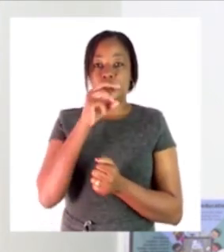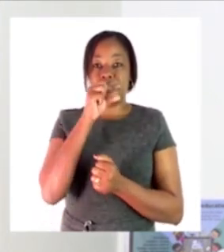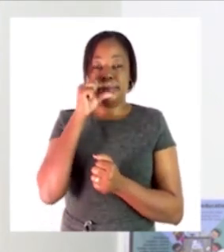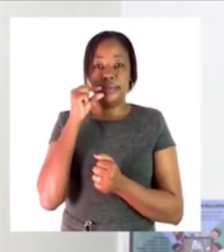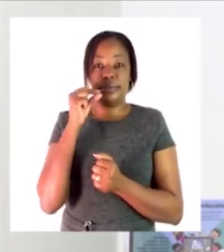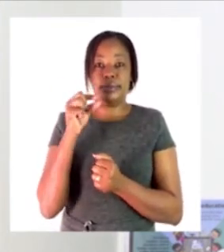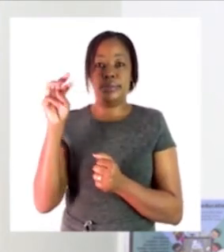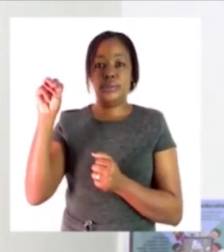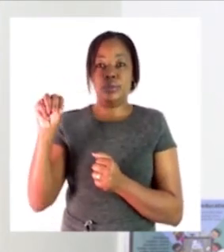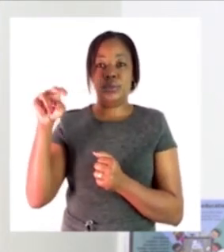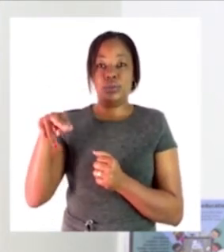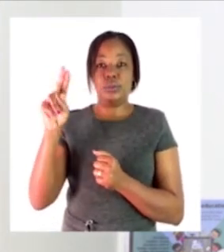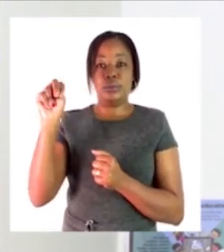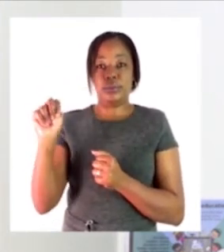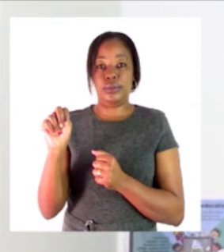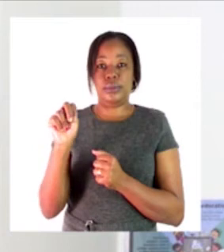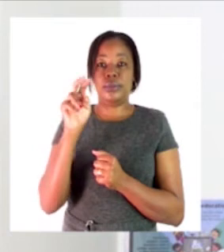is Mrs. Mudabeti.